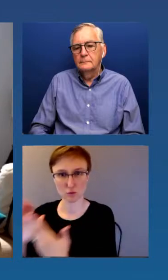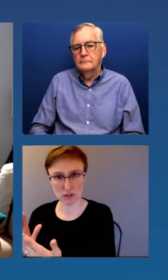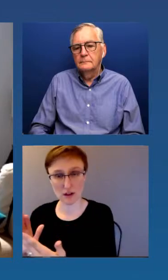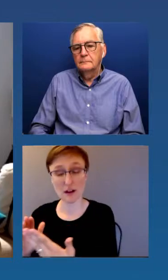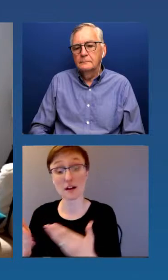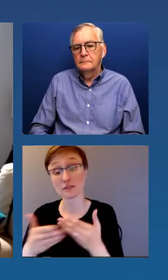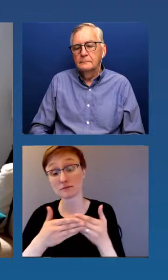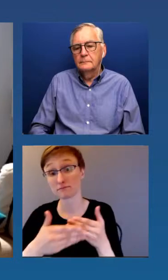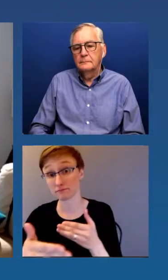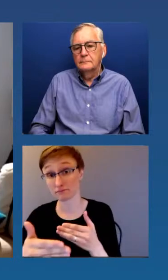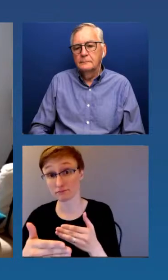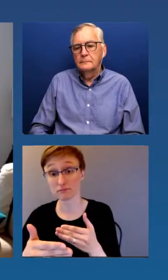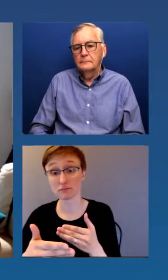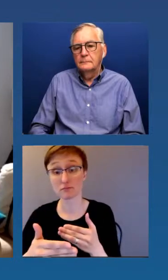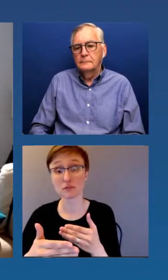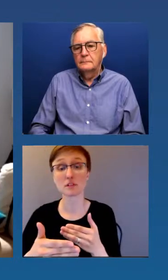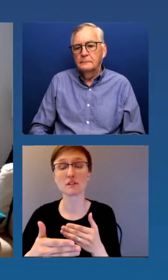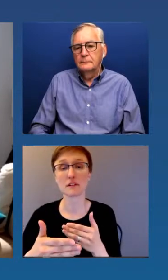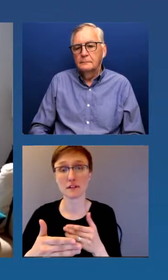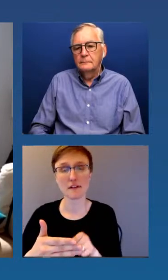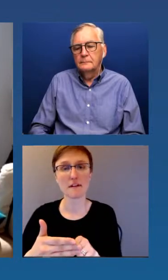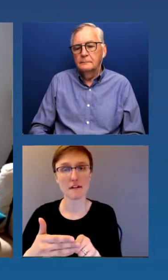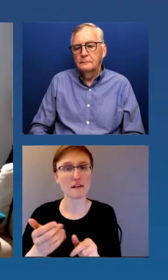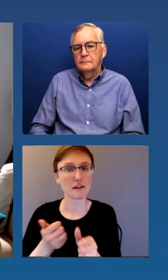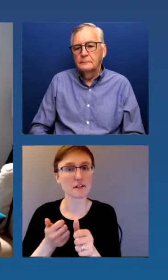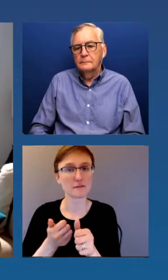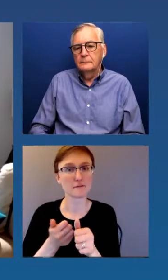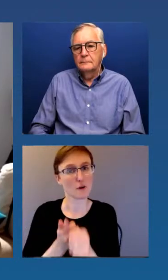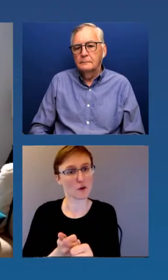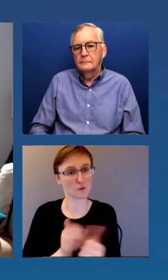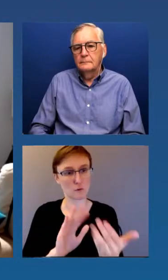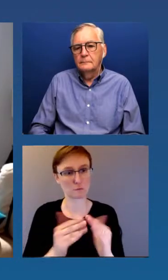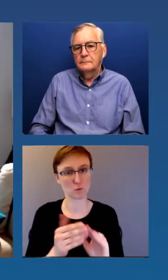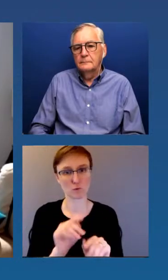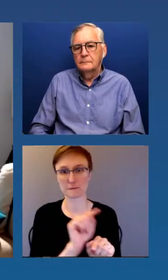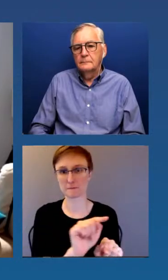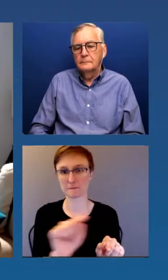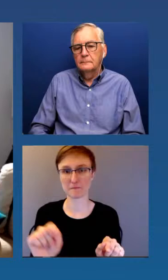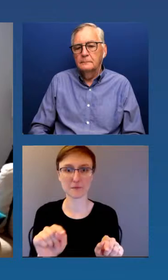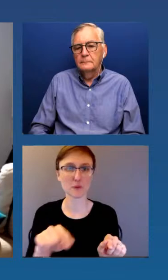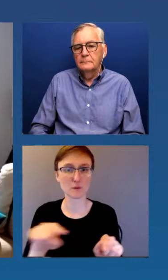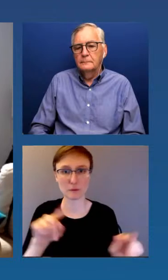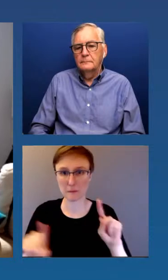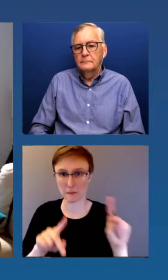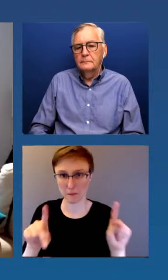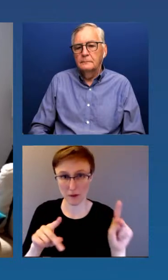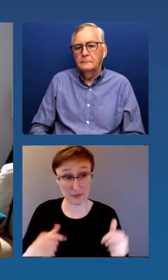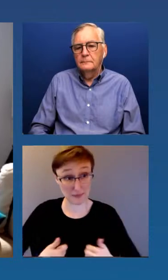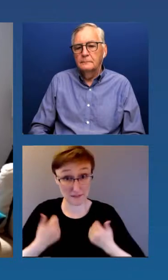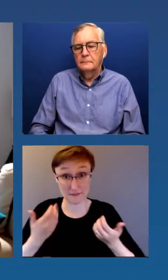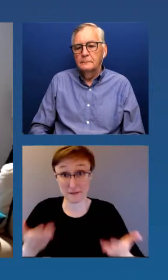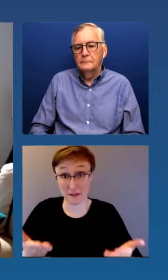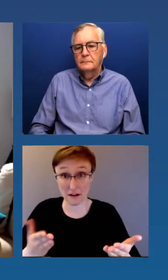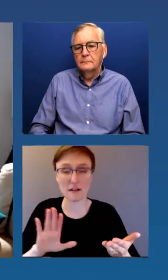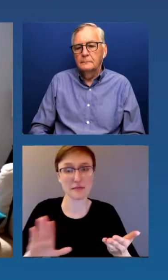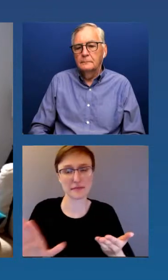should be informed by the residents of these neighborhoods. The reality is that inequities are